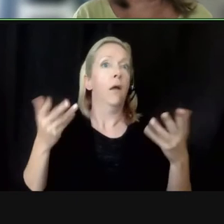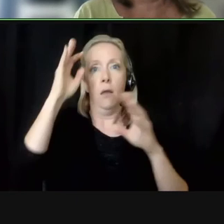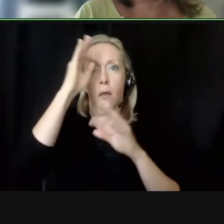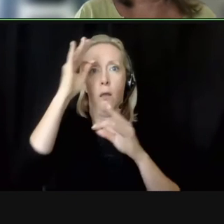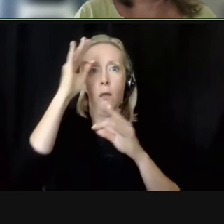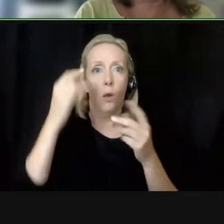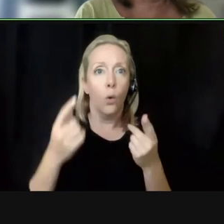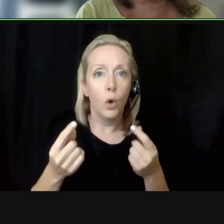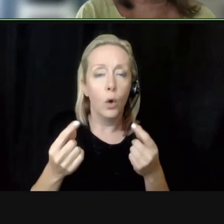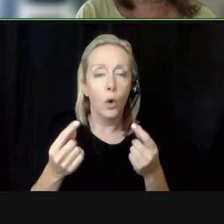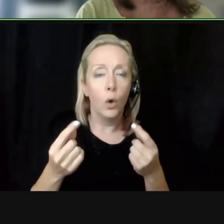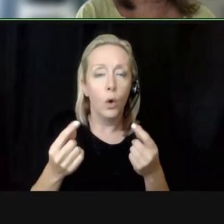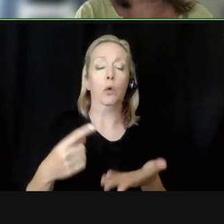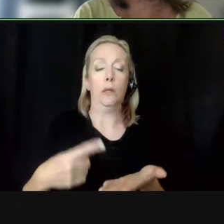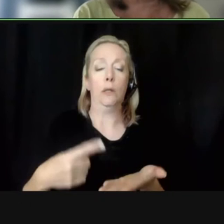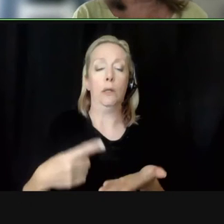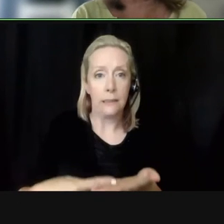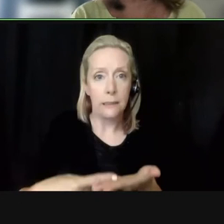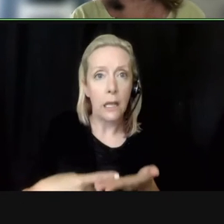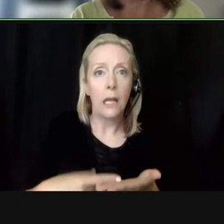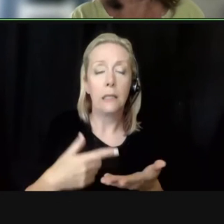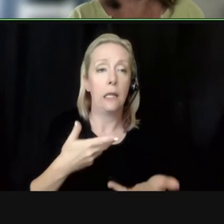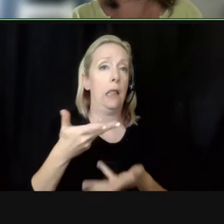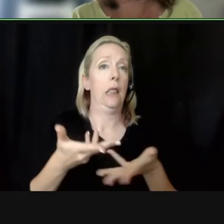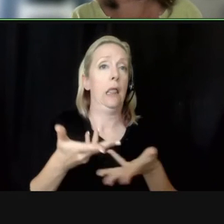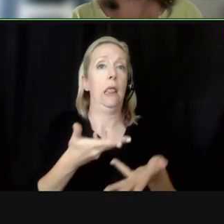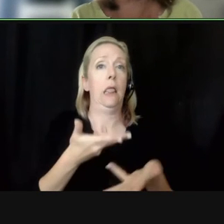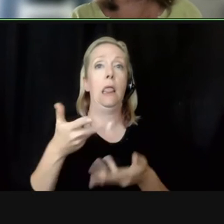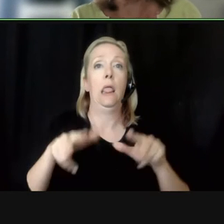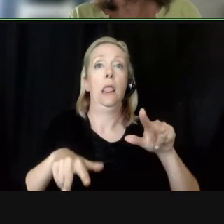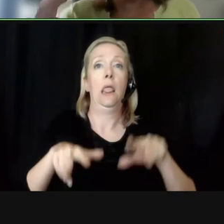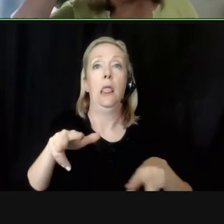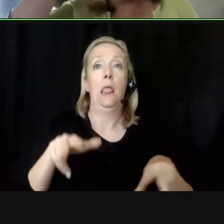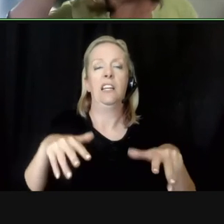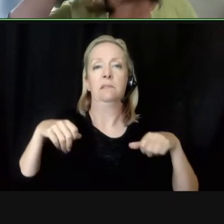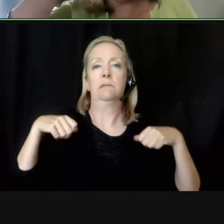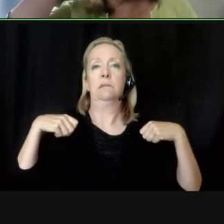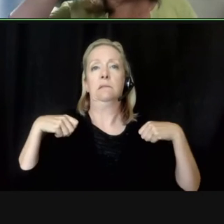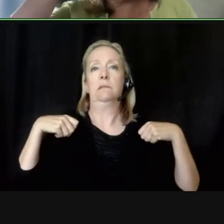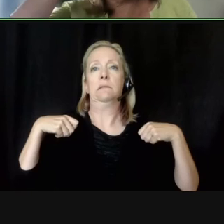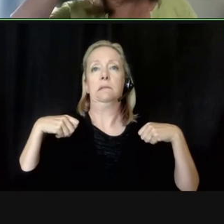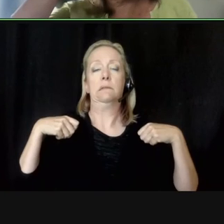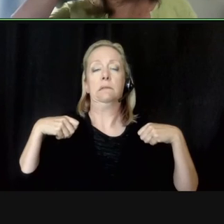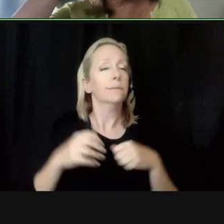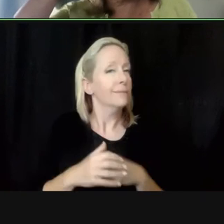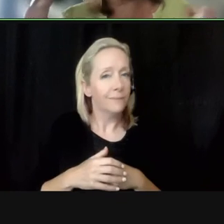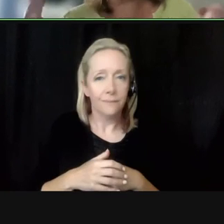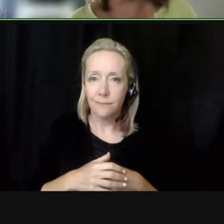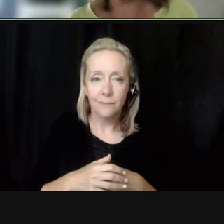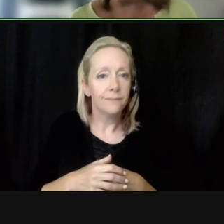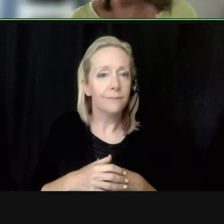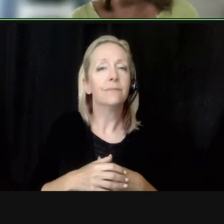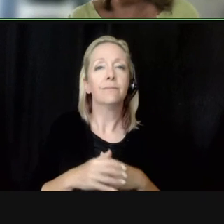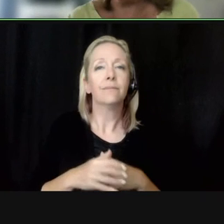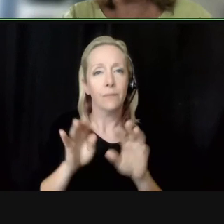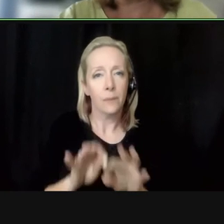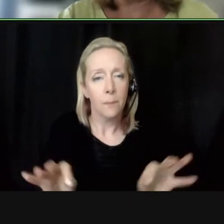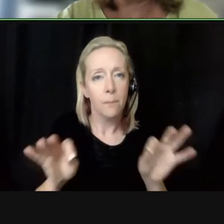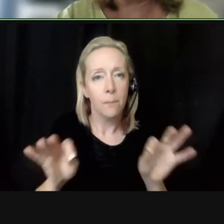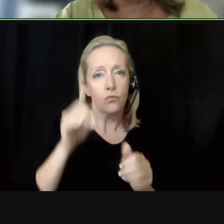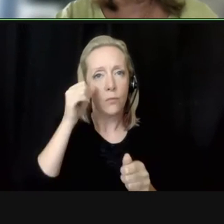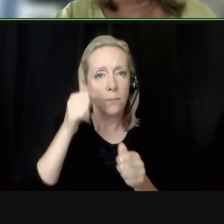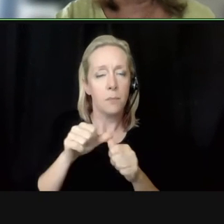know how I can relate it to my child, etc. So I like sometimes just to think that we